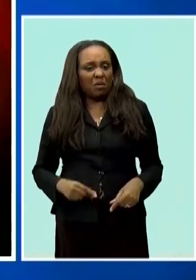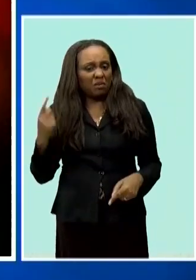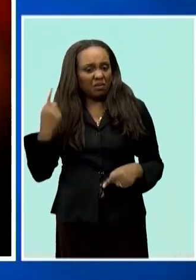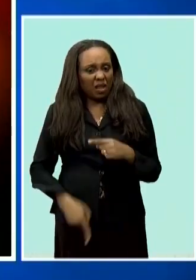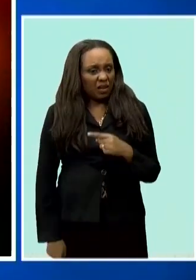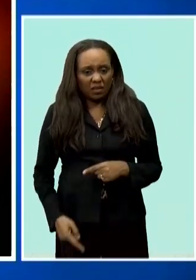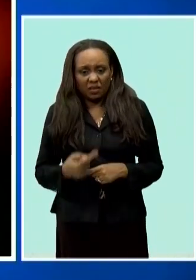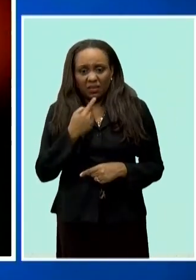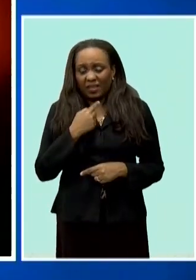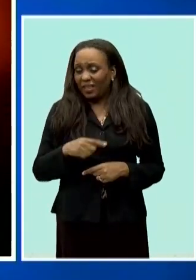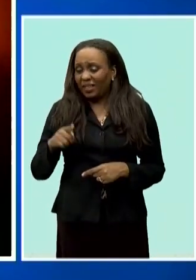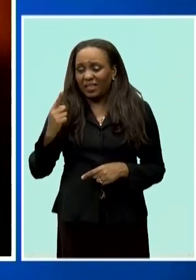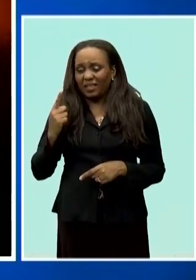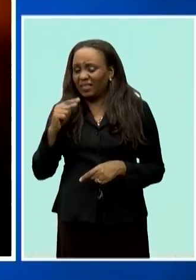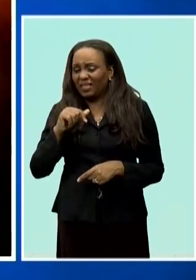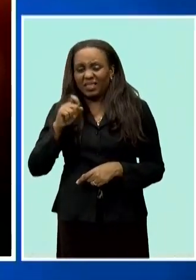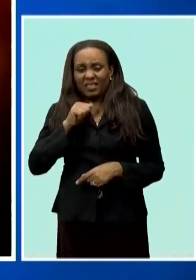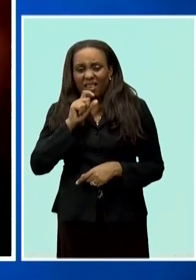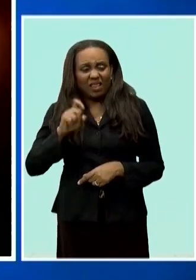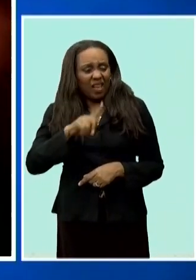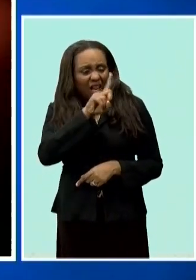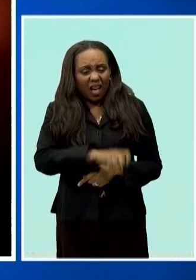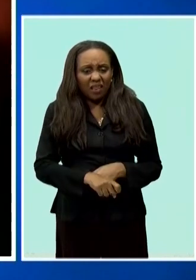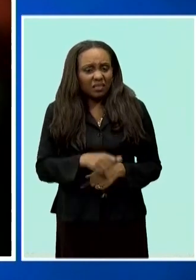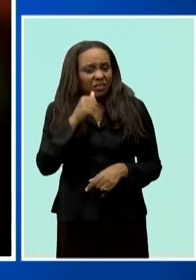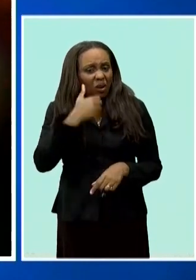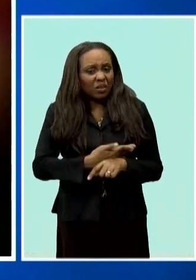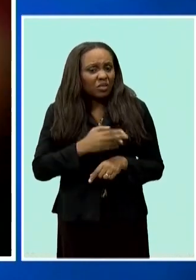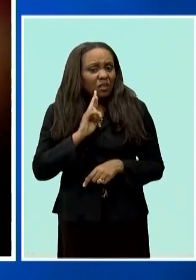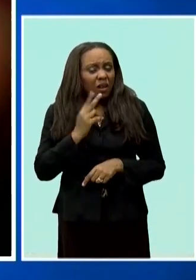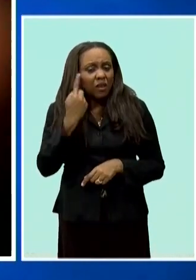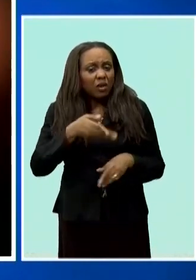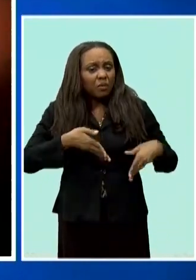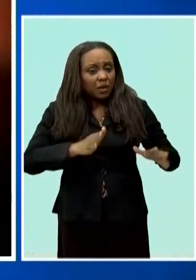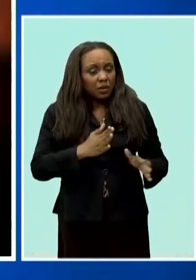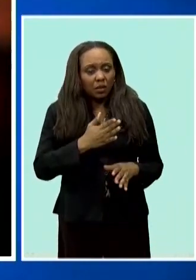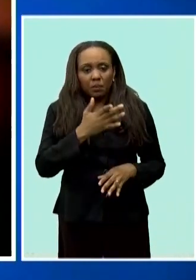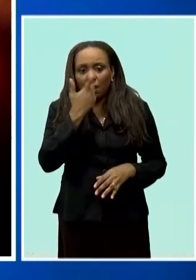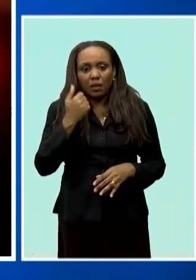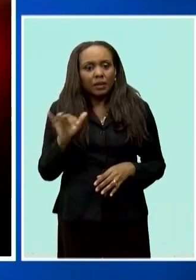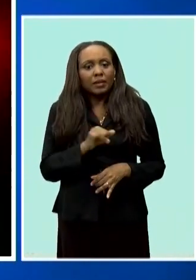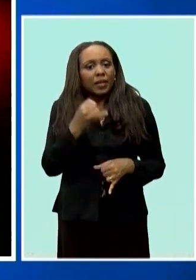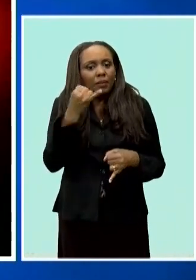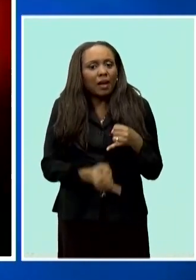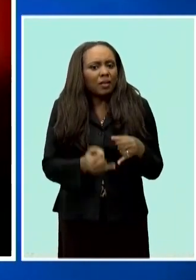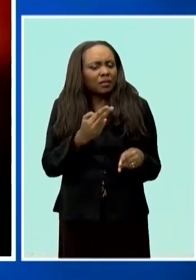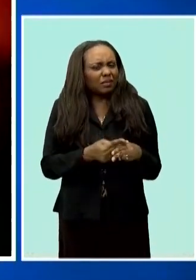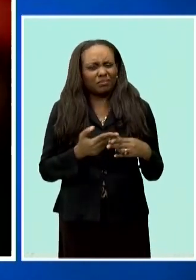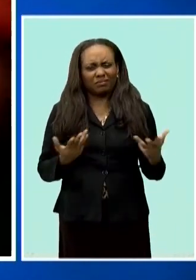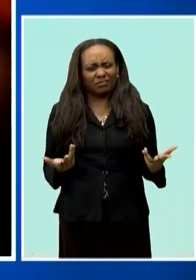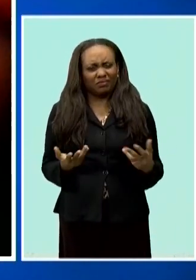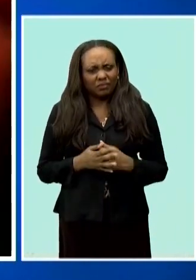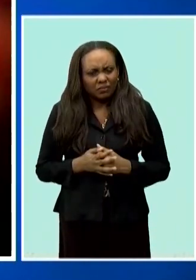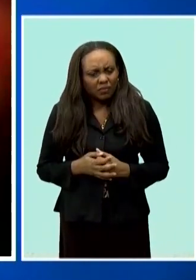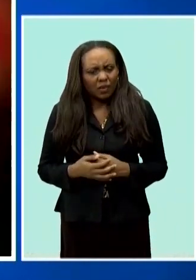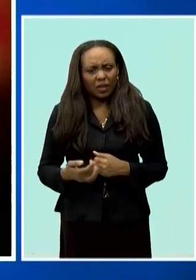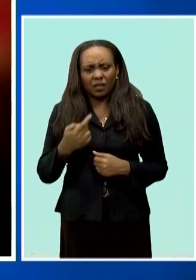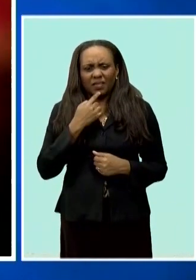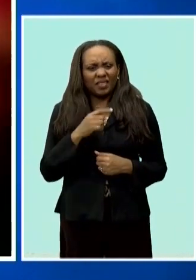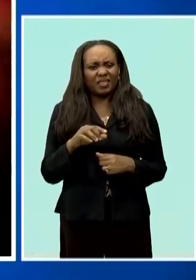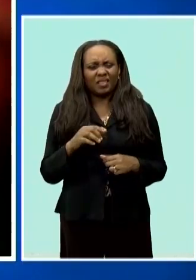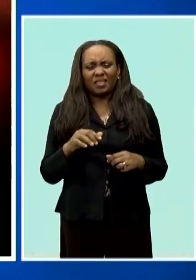against her dad, Ronald Fenty, and his business associate, Moses Perkins, claiming that they had purposefully used the family name in the